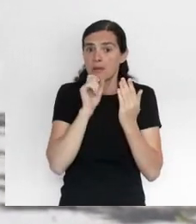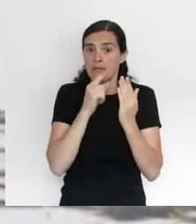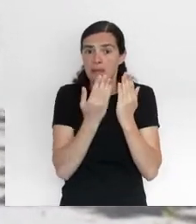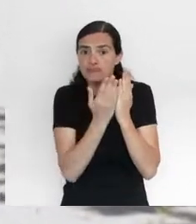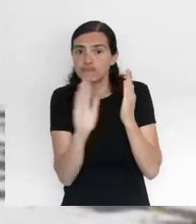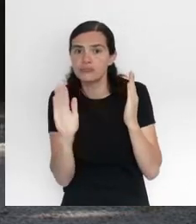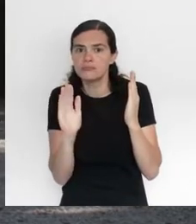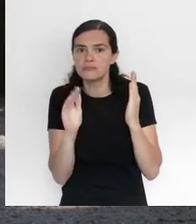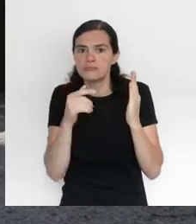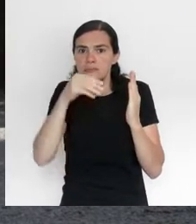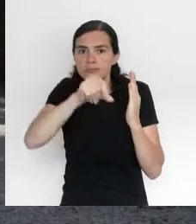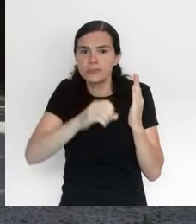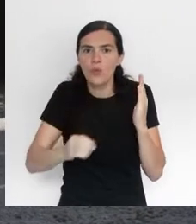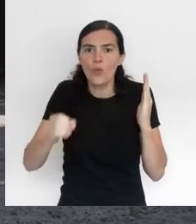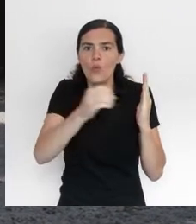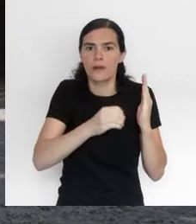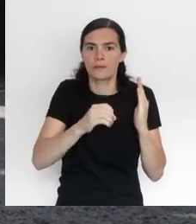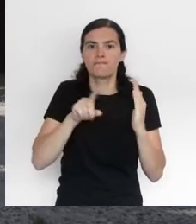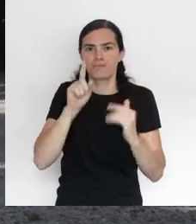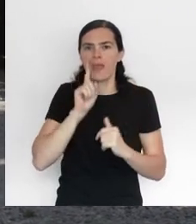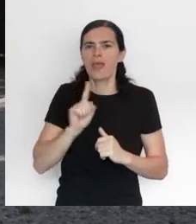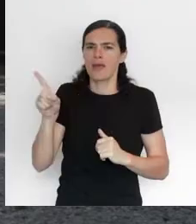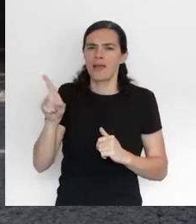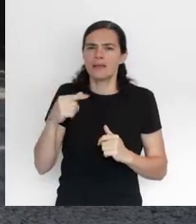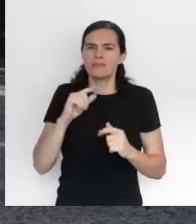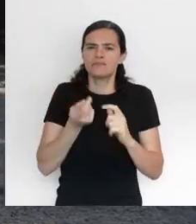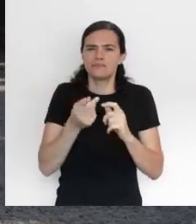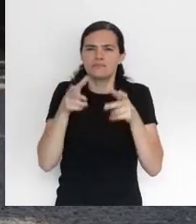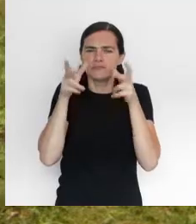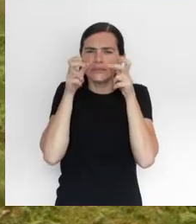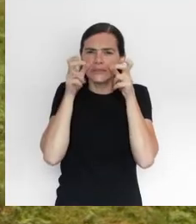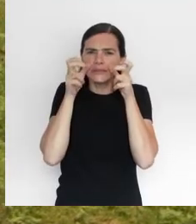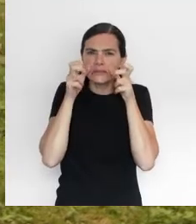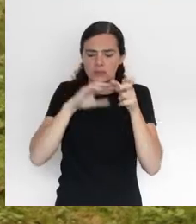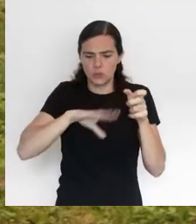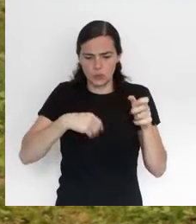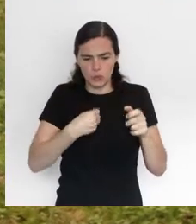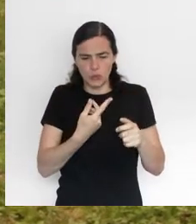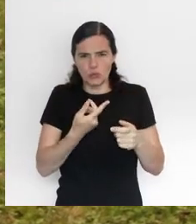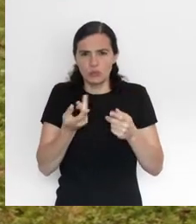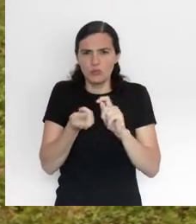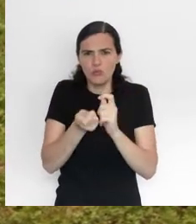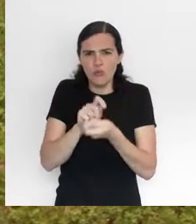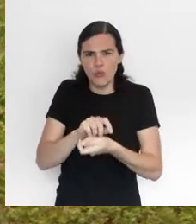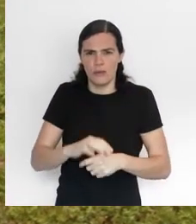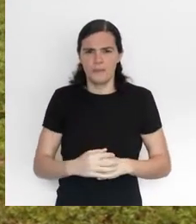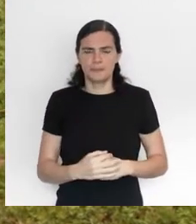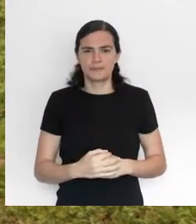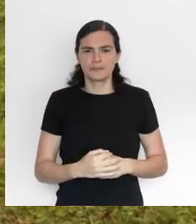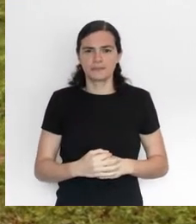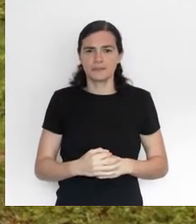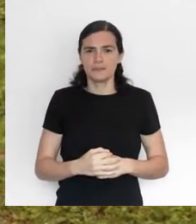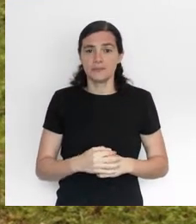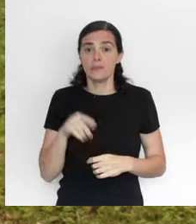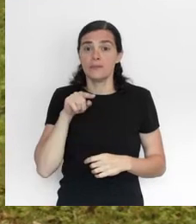could say open to nowhere. Yoko Ono really changed our perception of the world